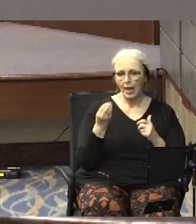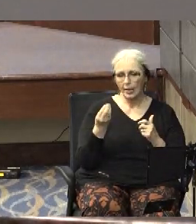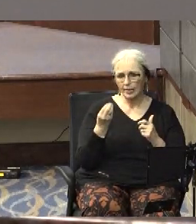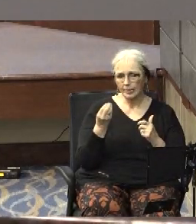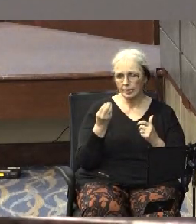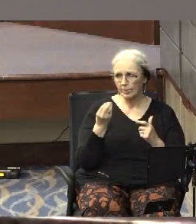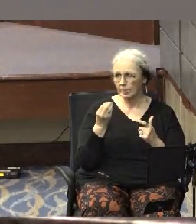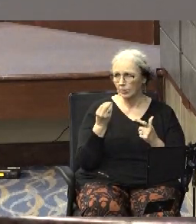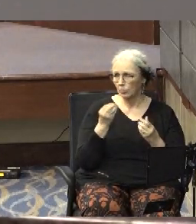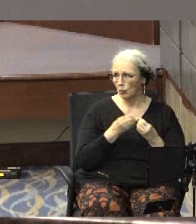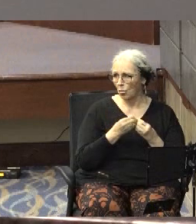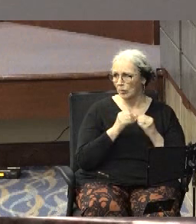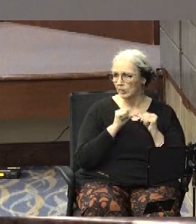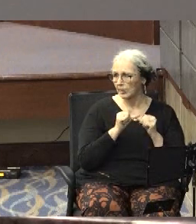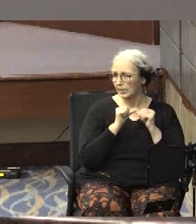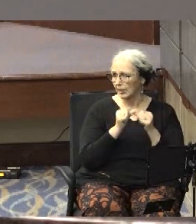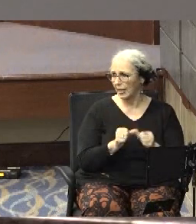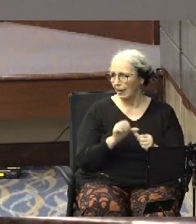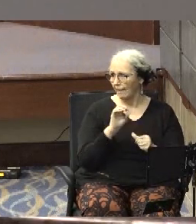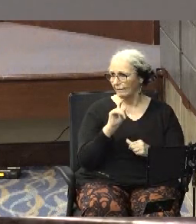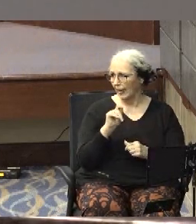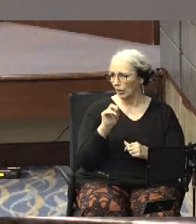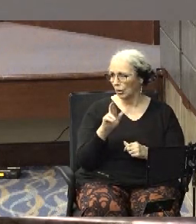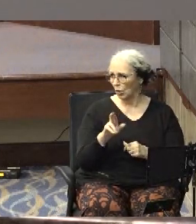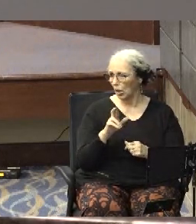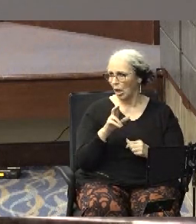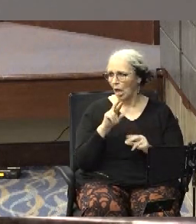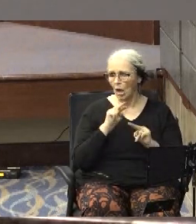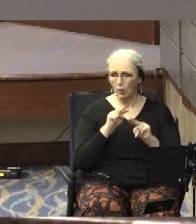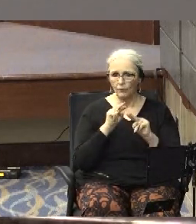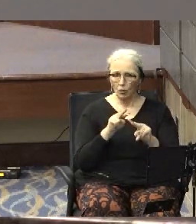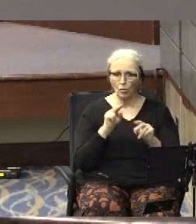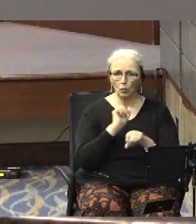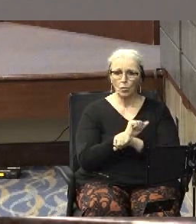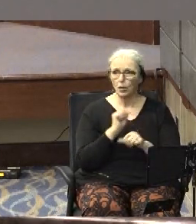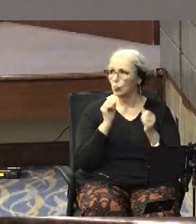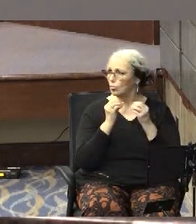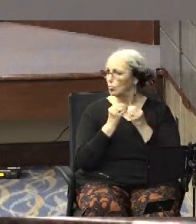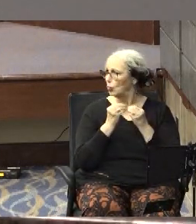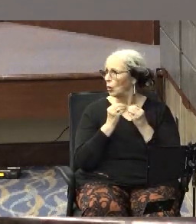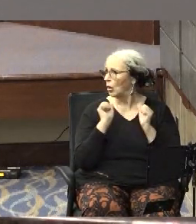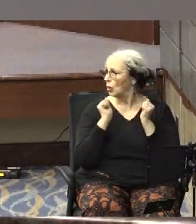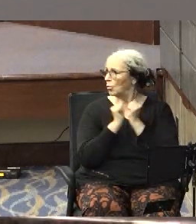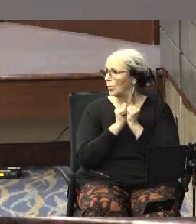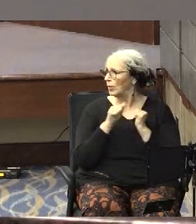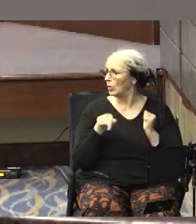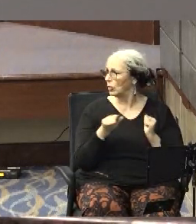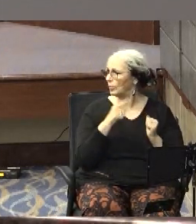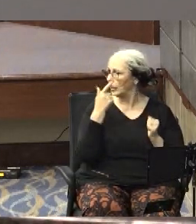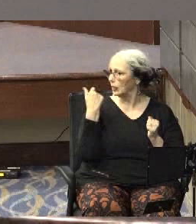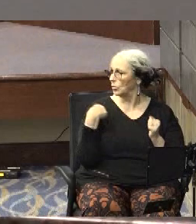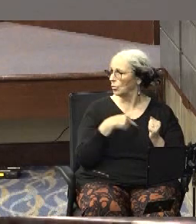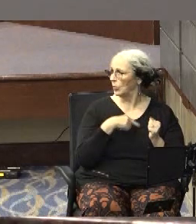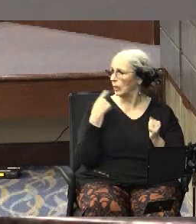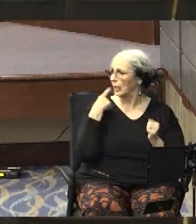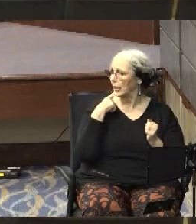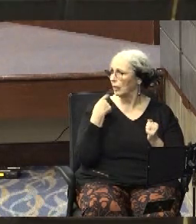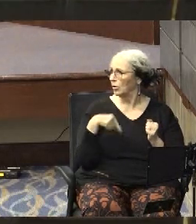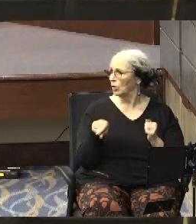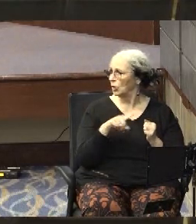to a more sustainable factor. So I look forward to working more with you, because understand, we hear you.